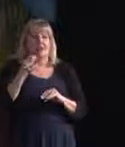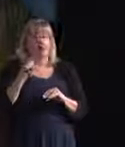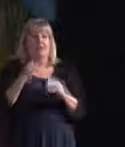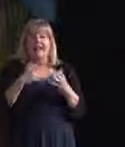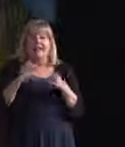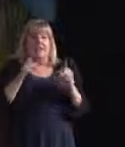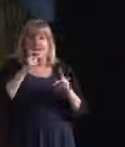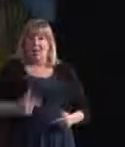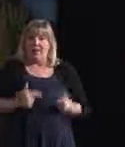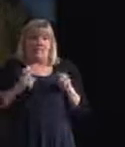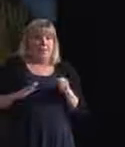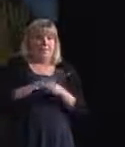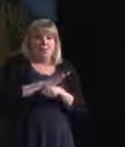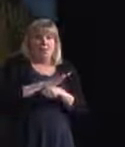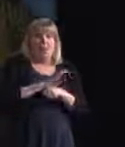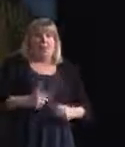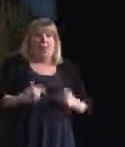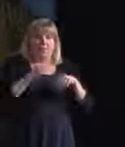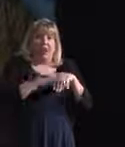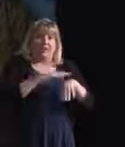lives on Dominican soil.